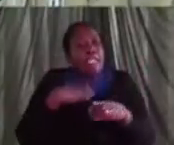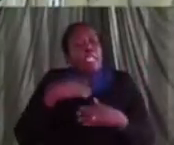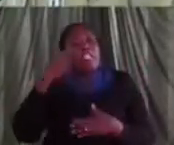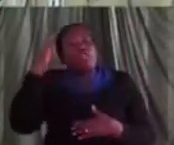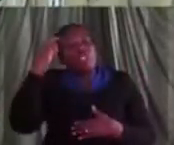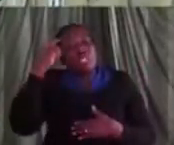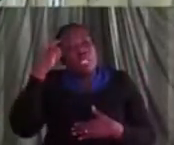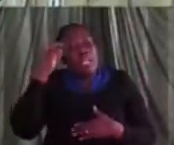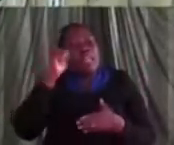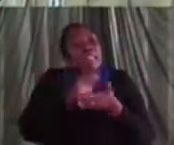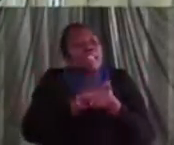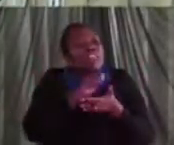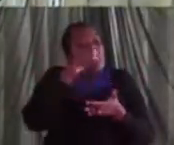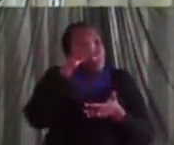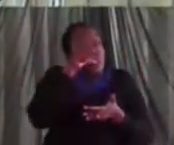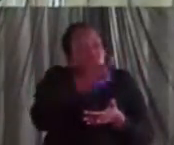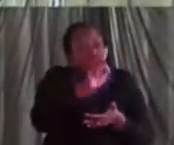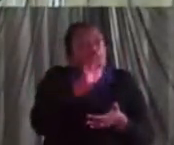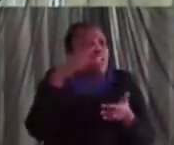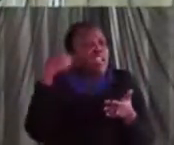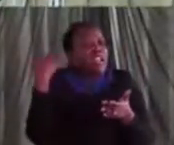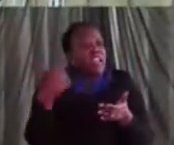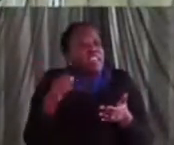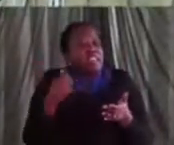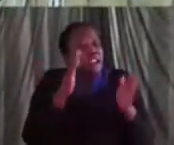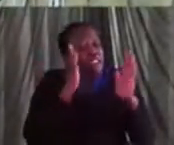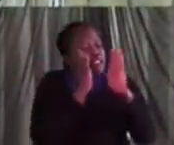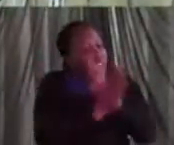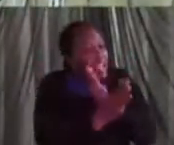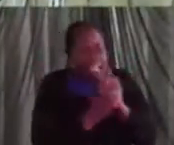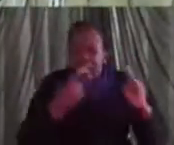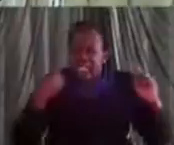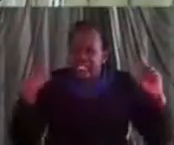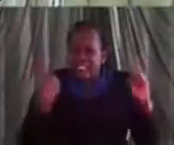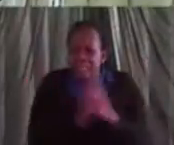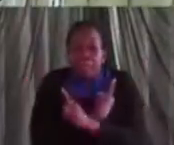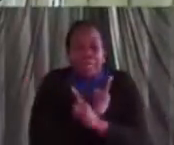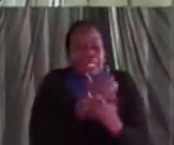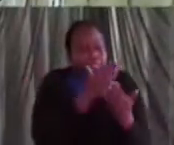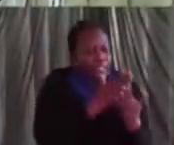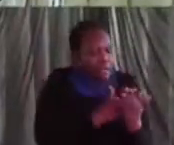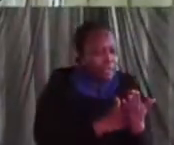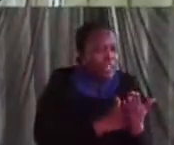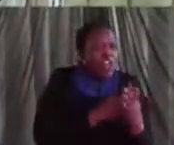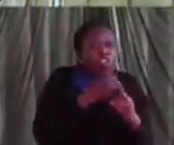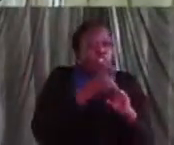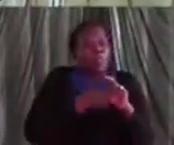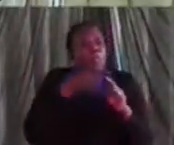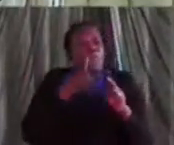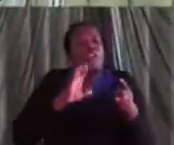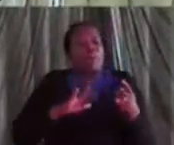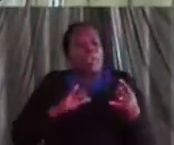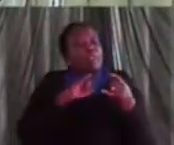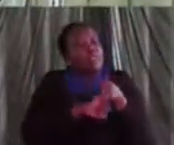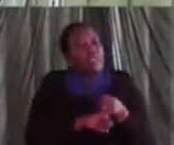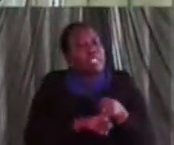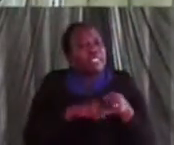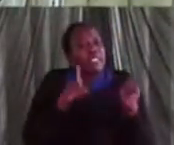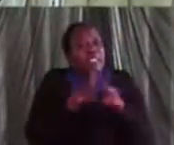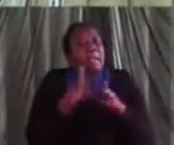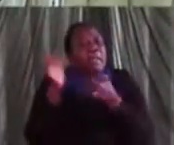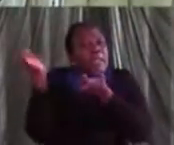not file a separate statement for your spouse as is required in the guidelines on that form.